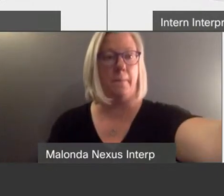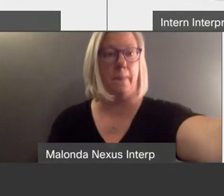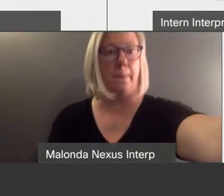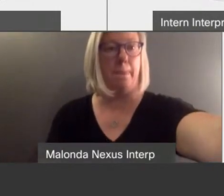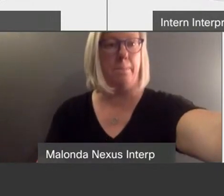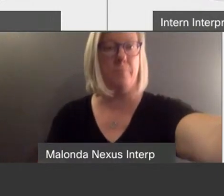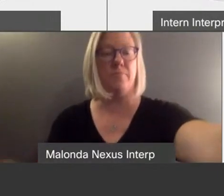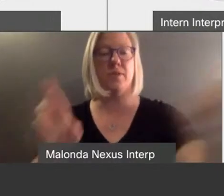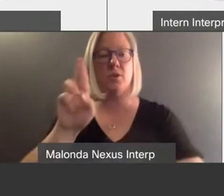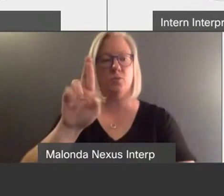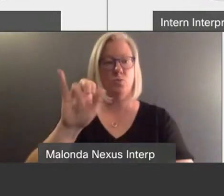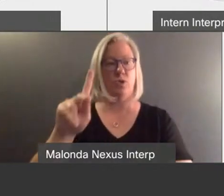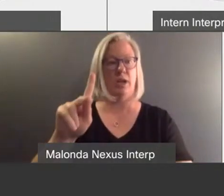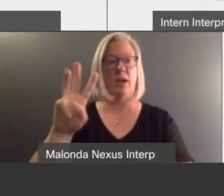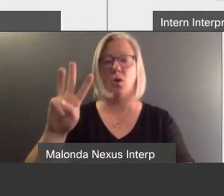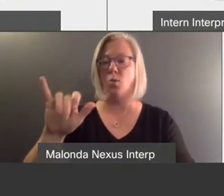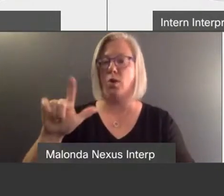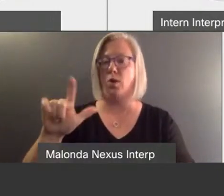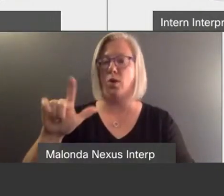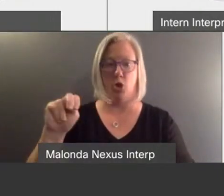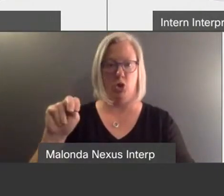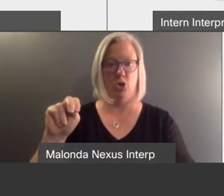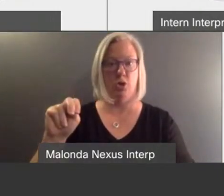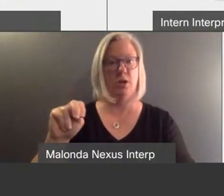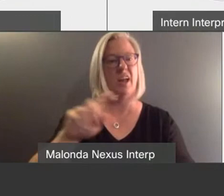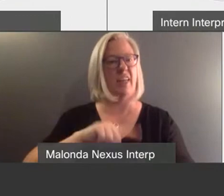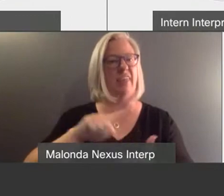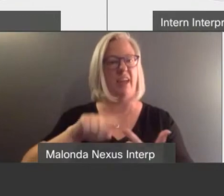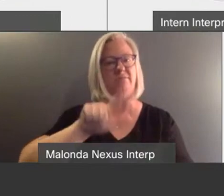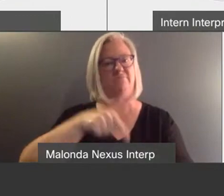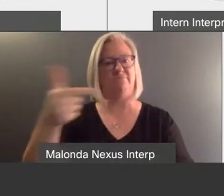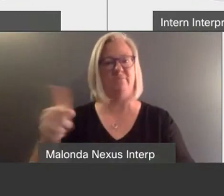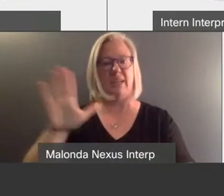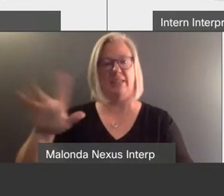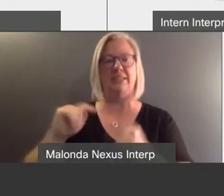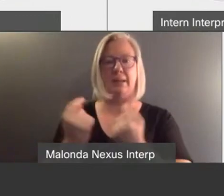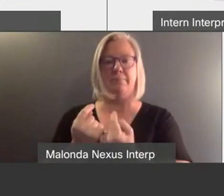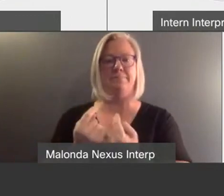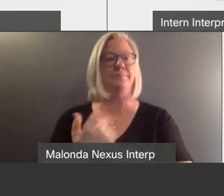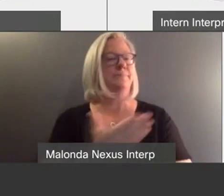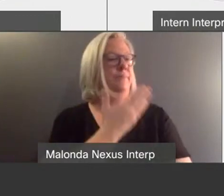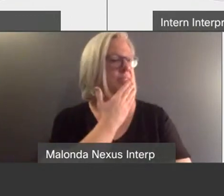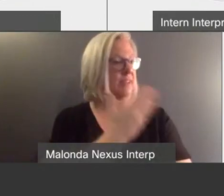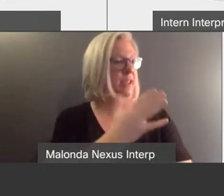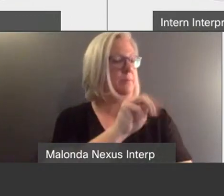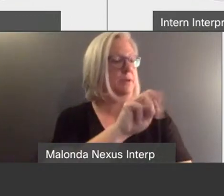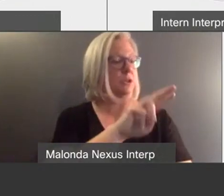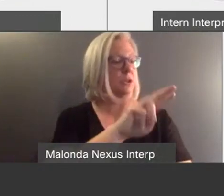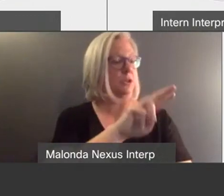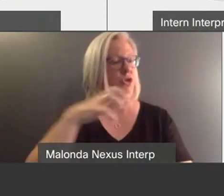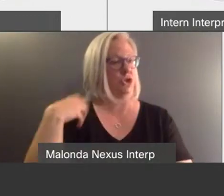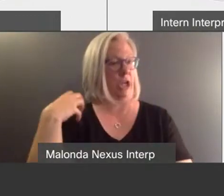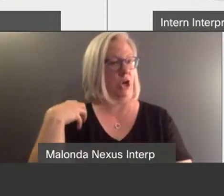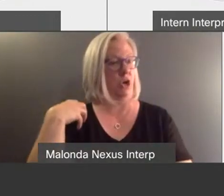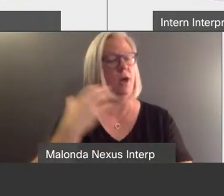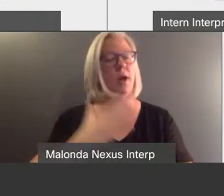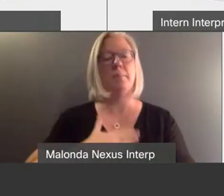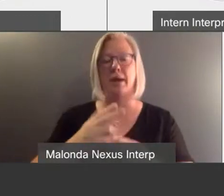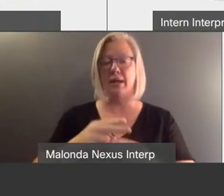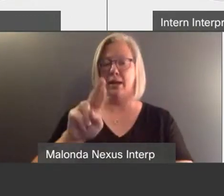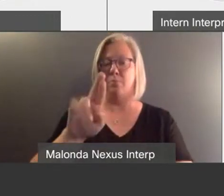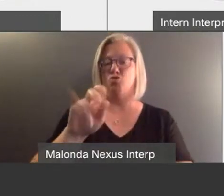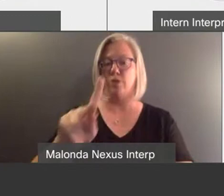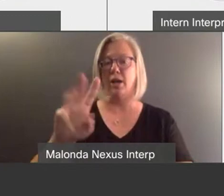Senator Rick Wilburn, and I'll turn it over to him to introduce his team. Thank you, Mr. Chairman. My name is Rick Wilburn,